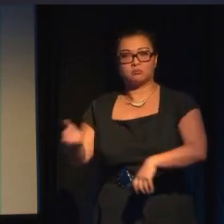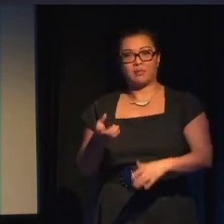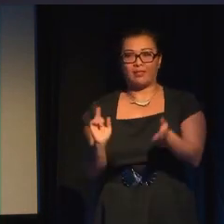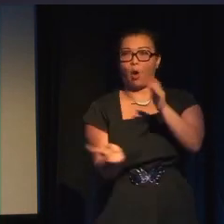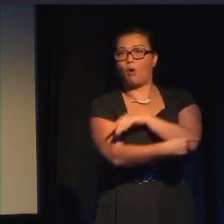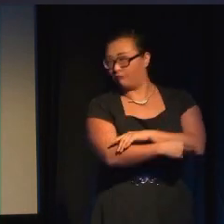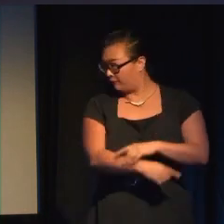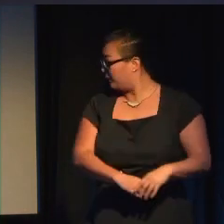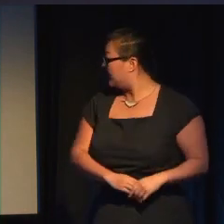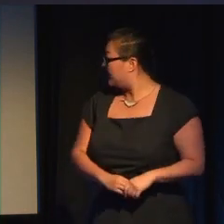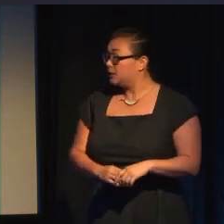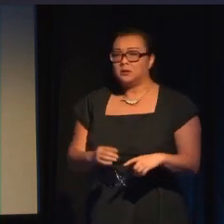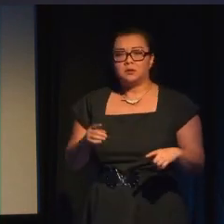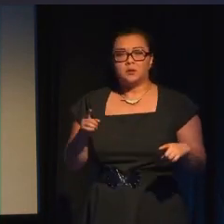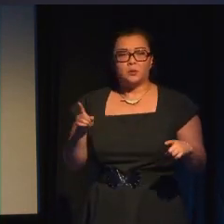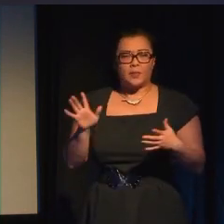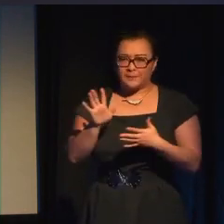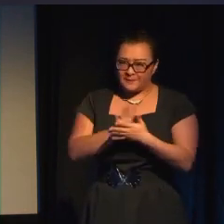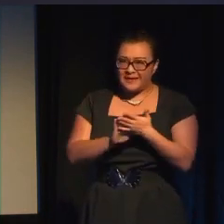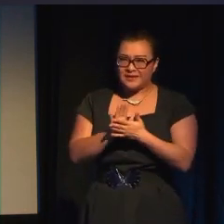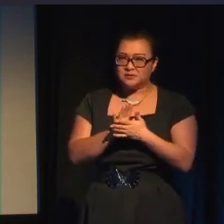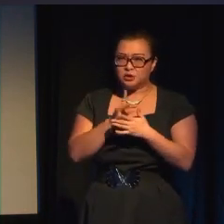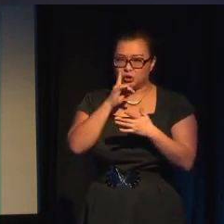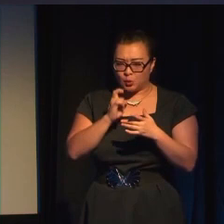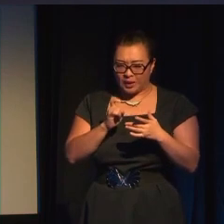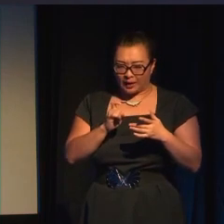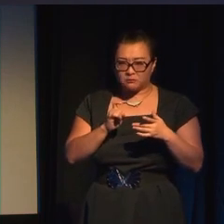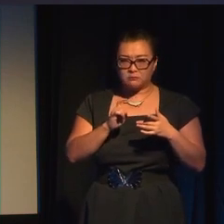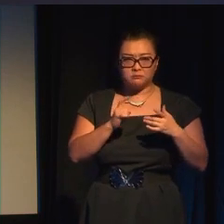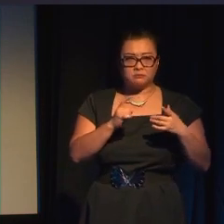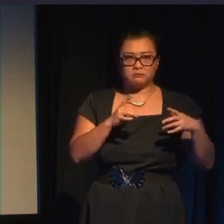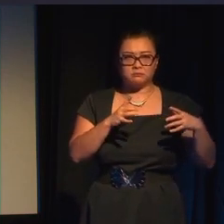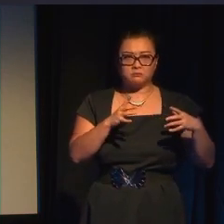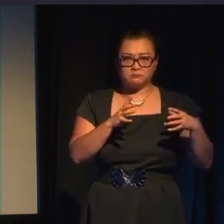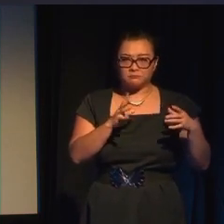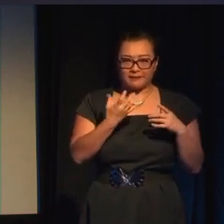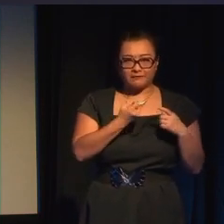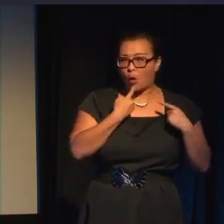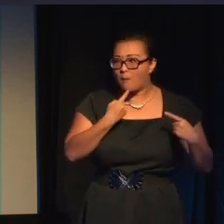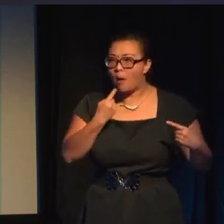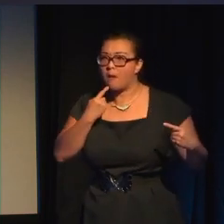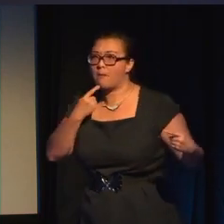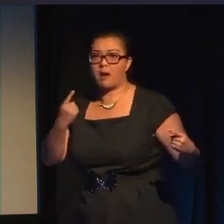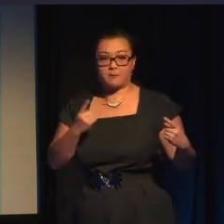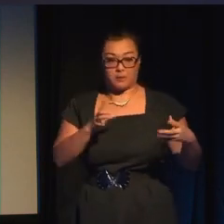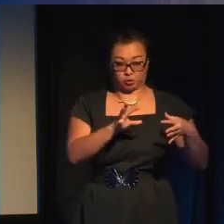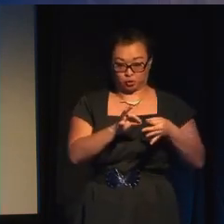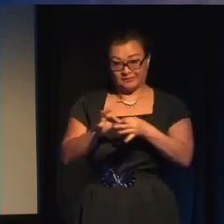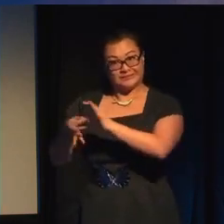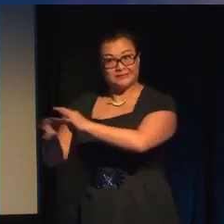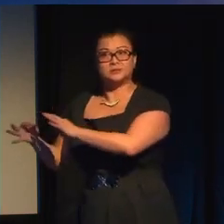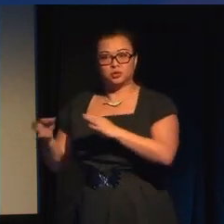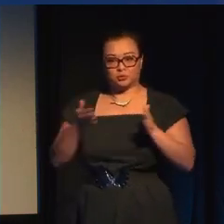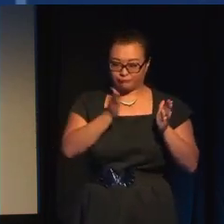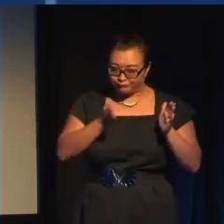what that allowed you to do was string commands together. And you could tell him to do something, and then do something, and then do something else. And people